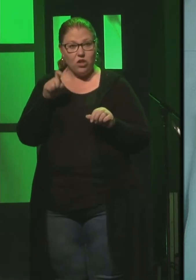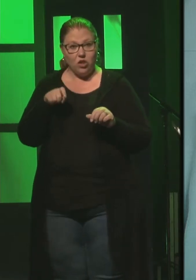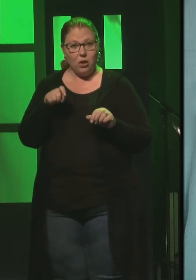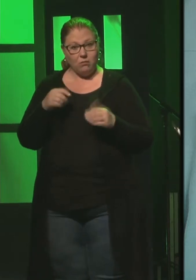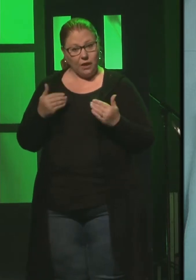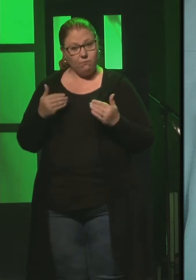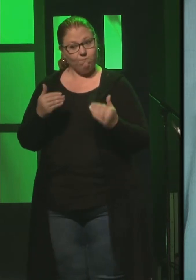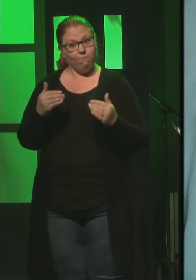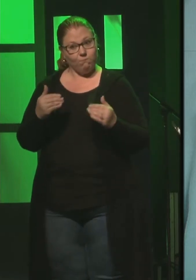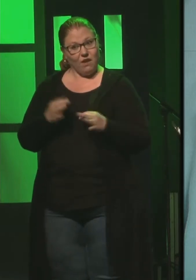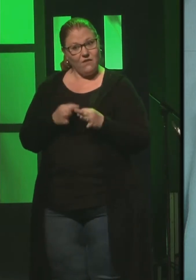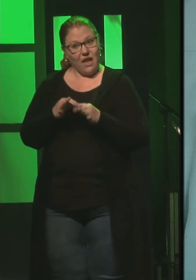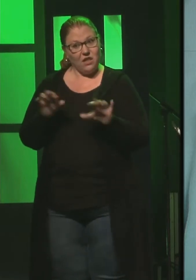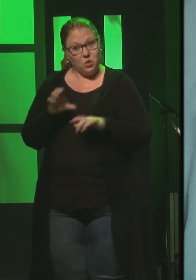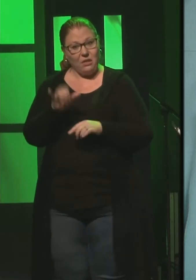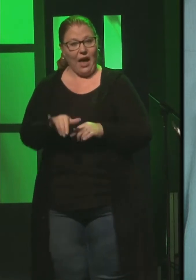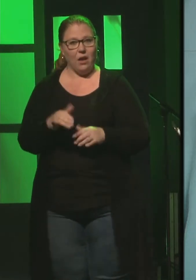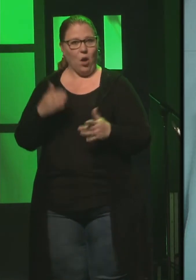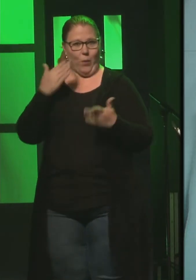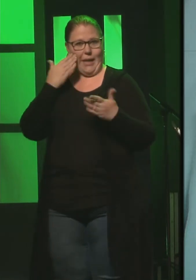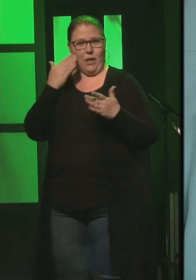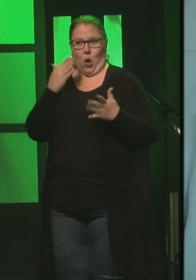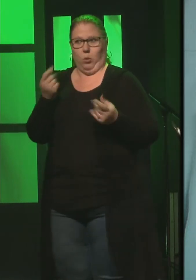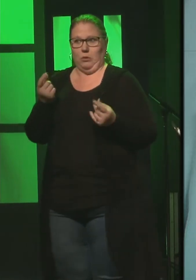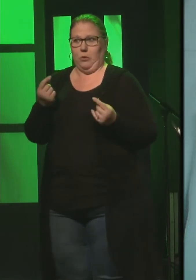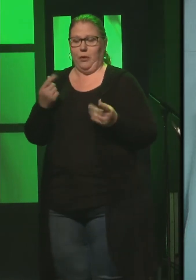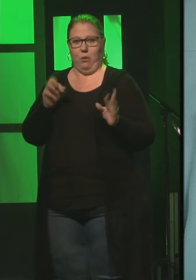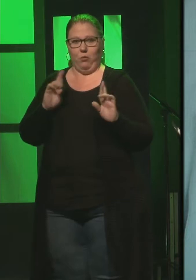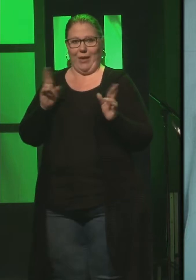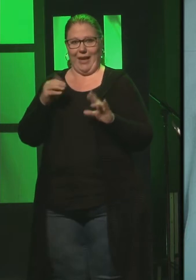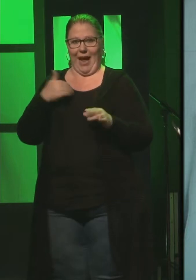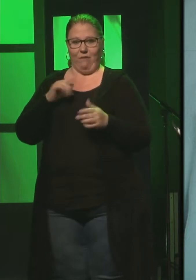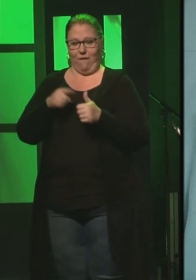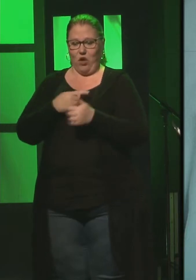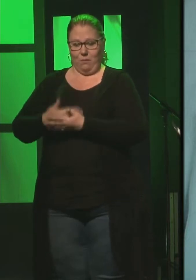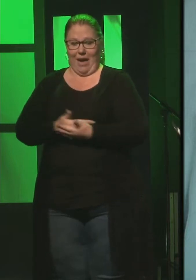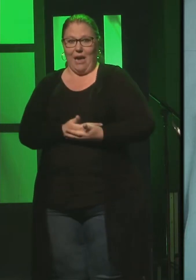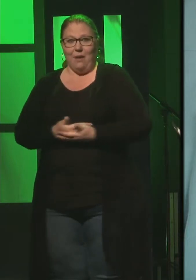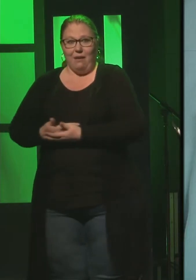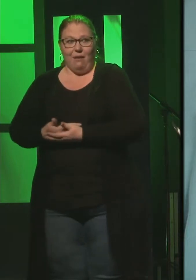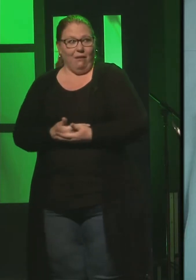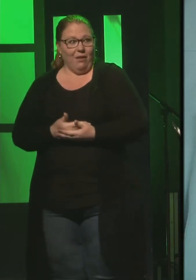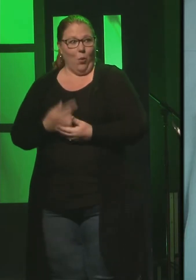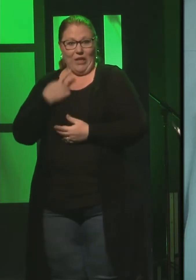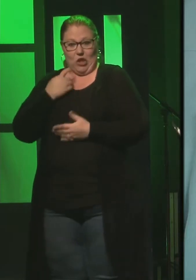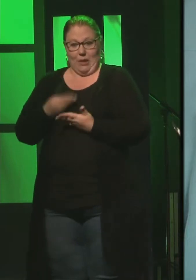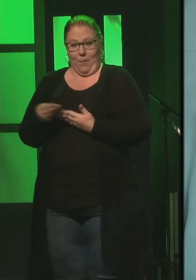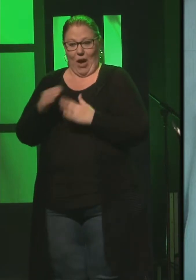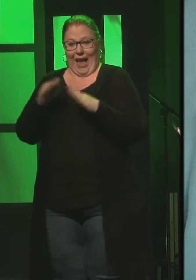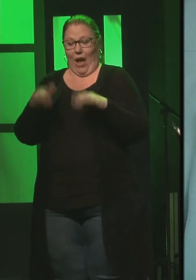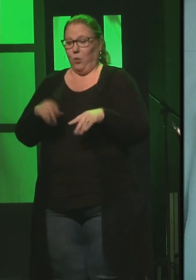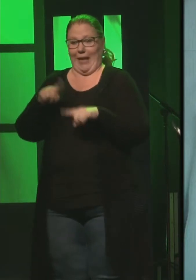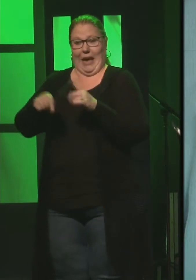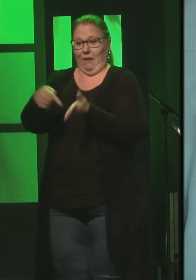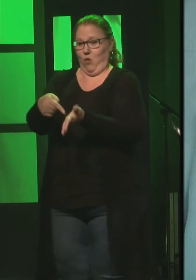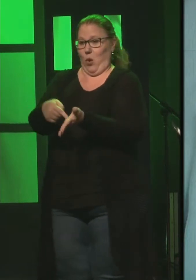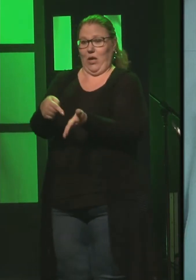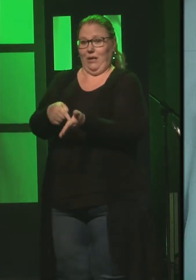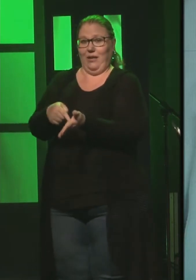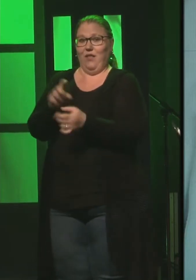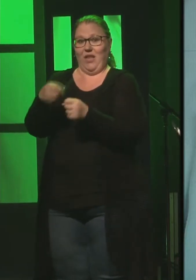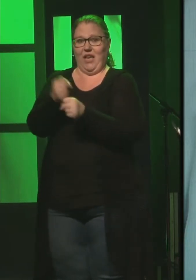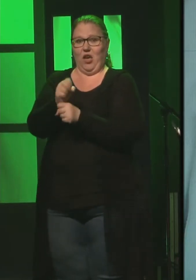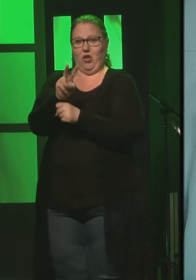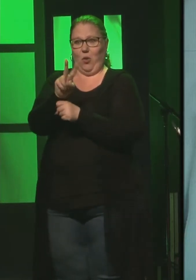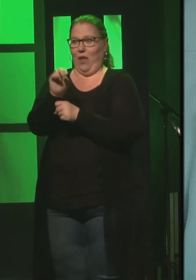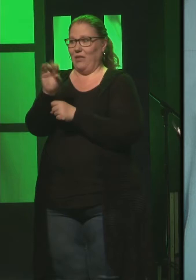do this. Like we didn't know what we were getting ready to have our first baby. We had just bought a house that we couldn't afford, 2006.